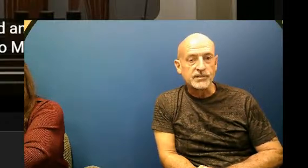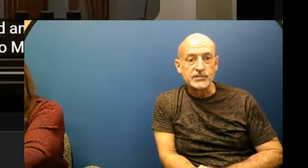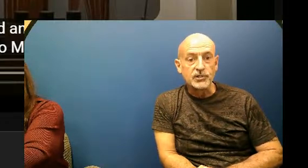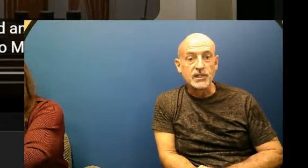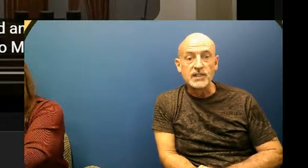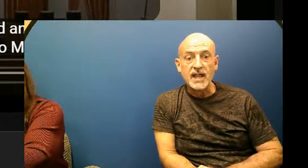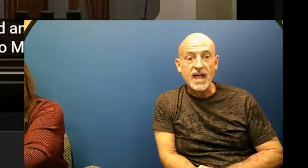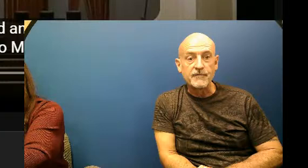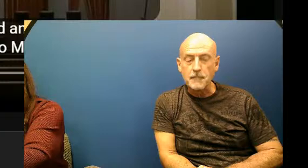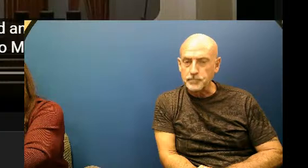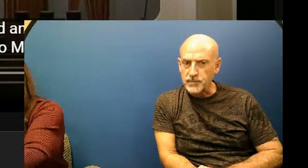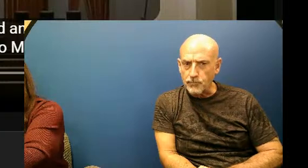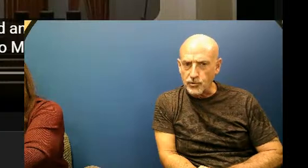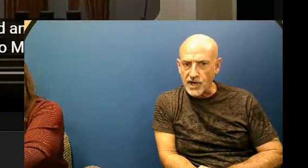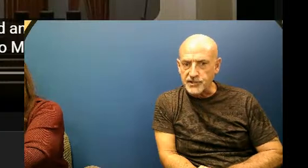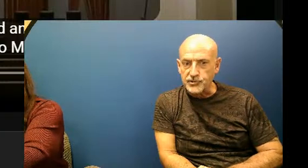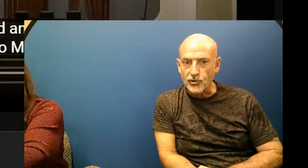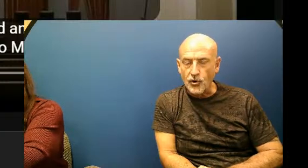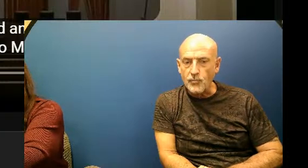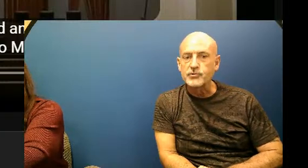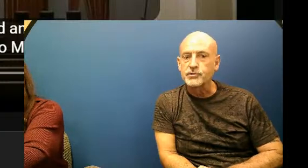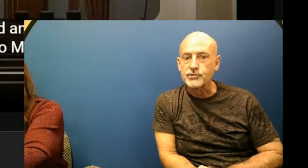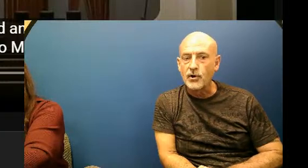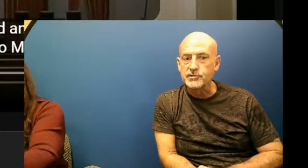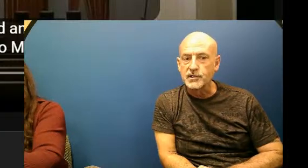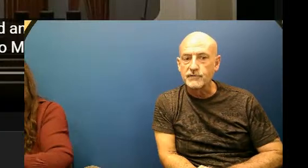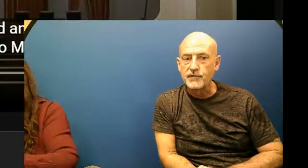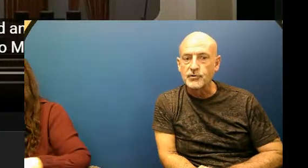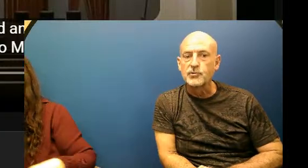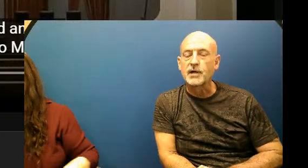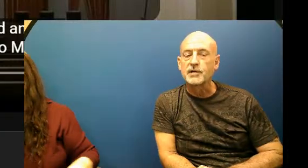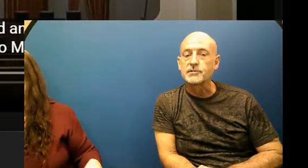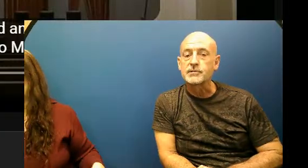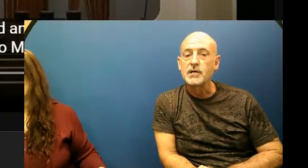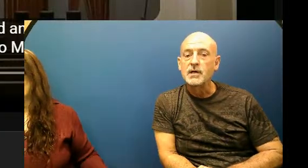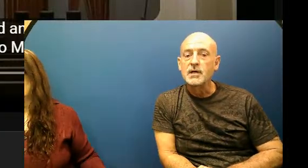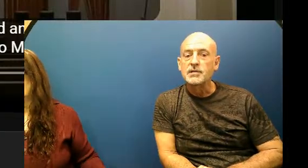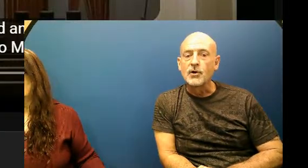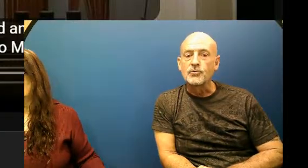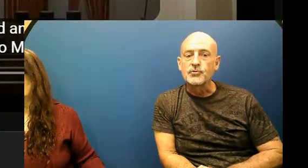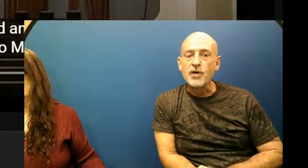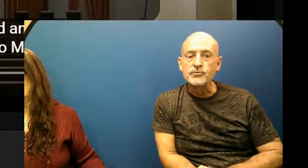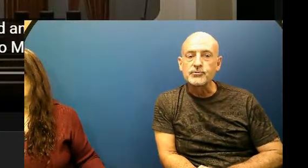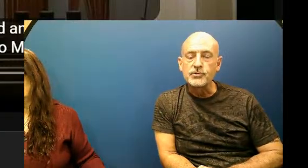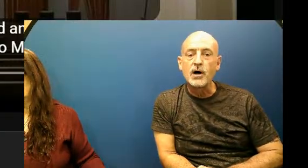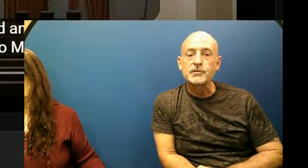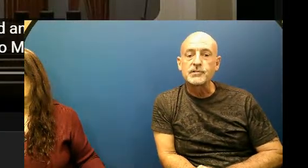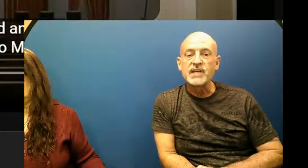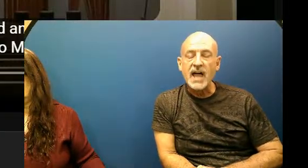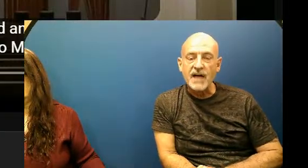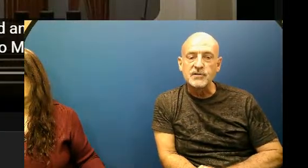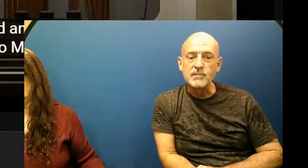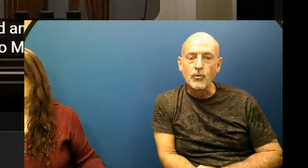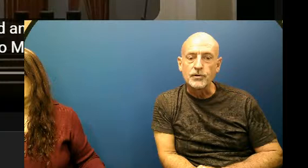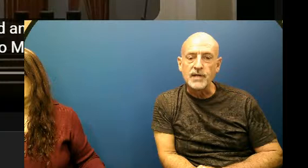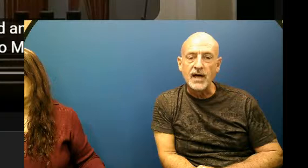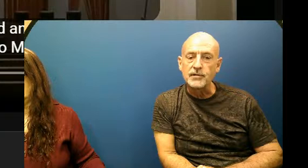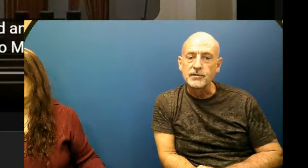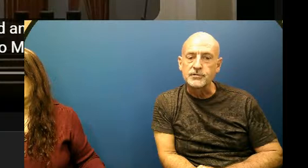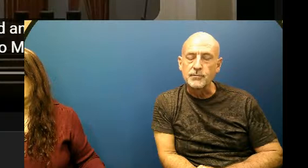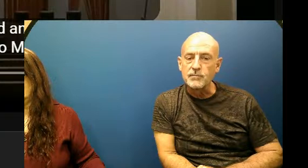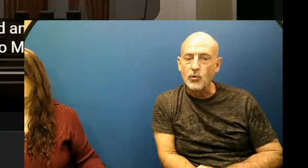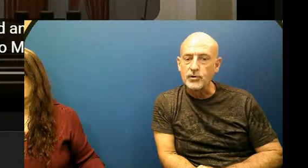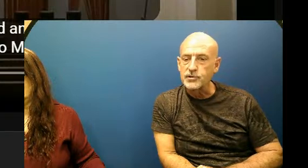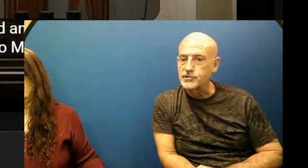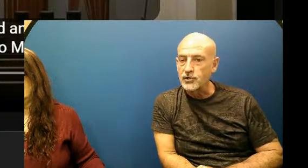corporate message, then they have protections that are almost as strong as individual protections. So those nuances have to be worked out.